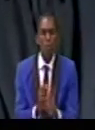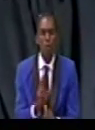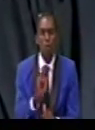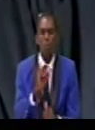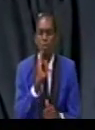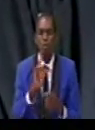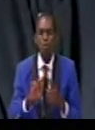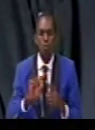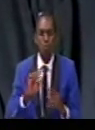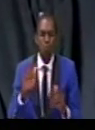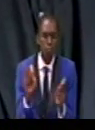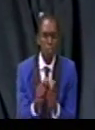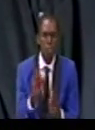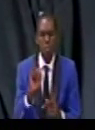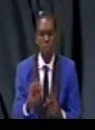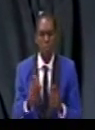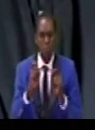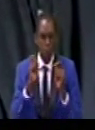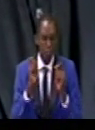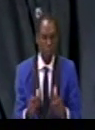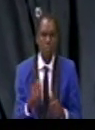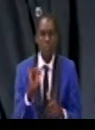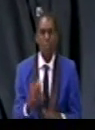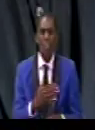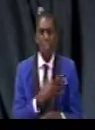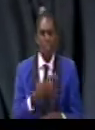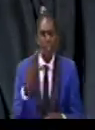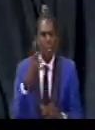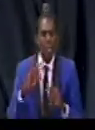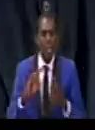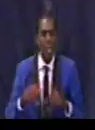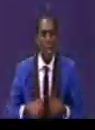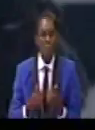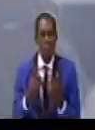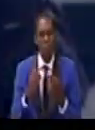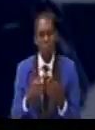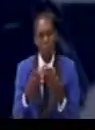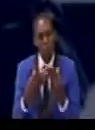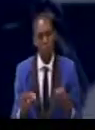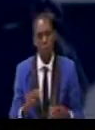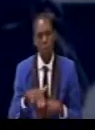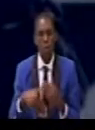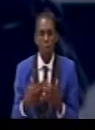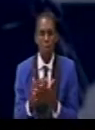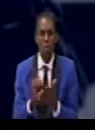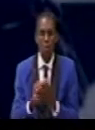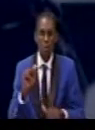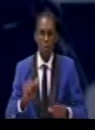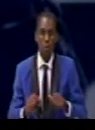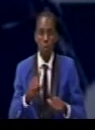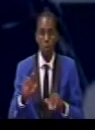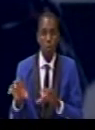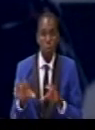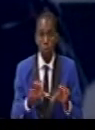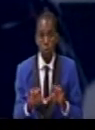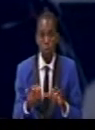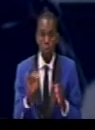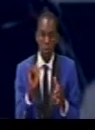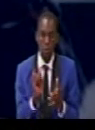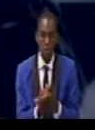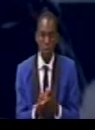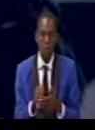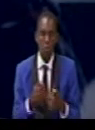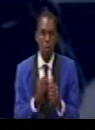their lives immediately and see how to resolve those doubts. We're doing the follow up because of, number one, assurance